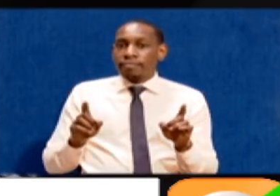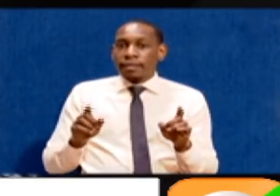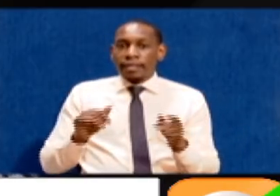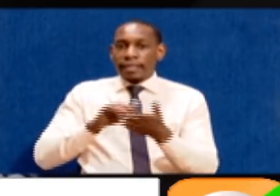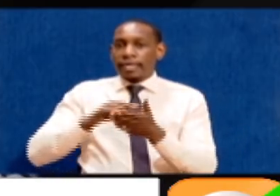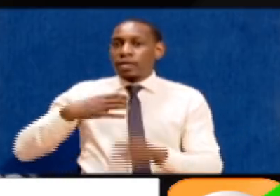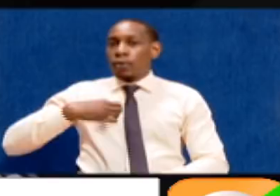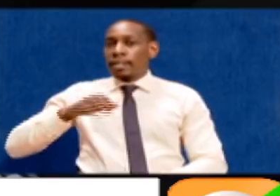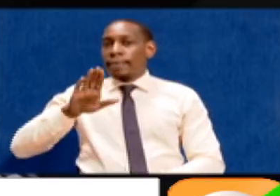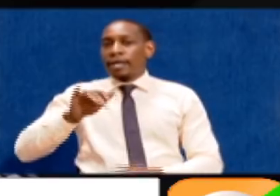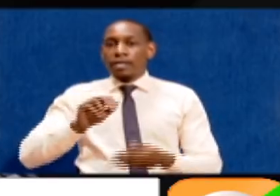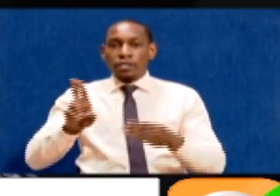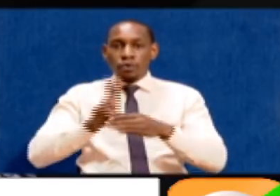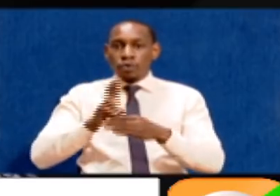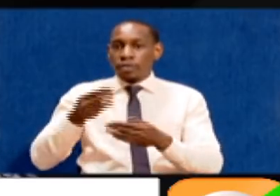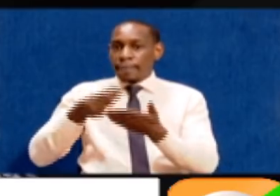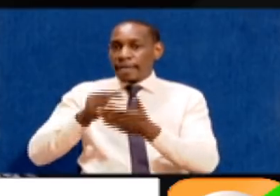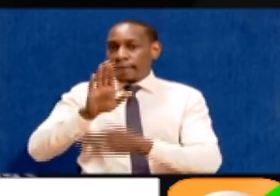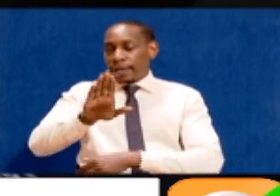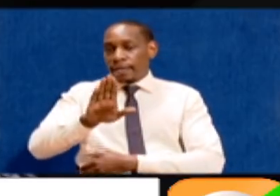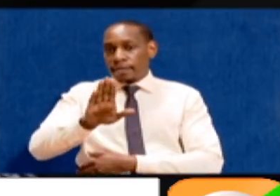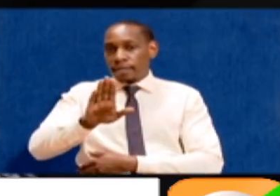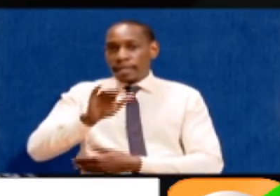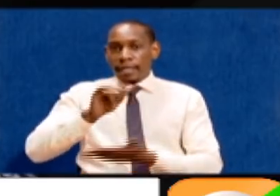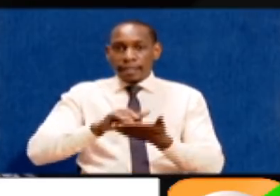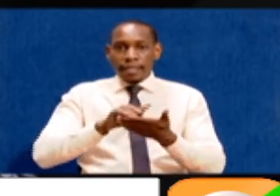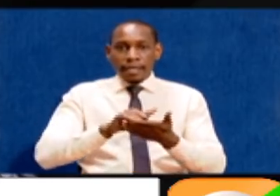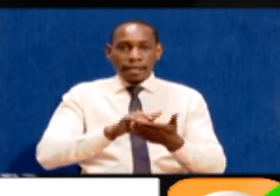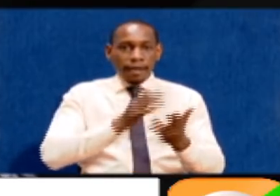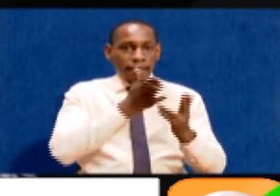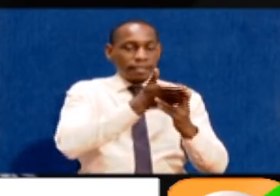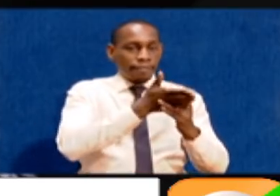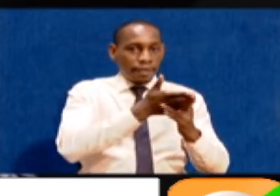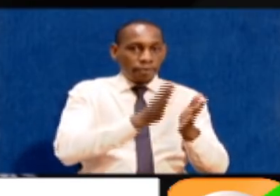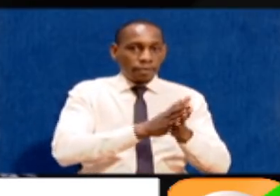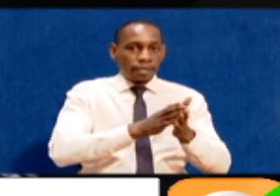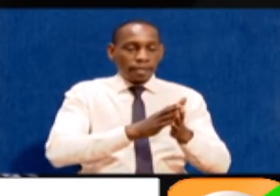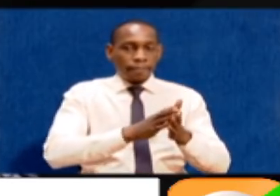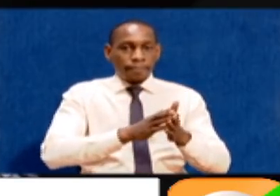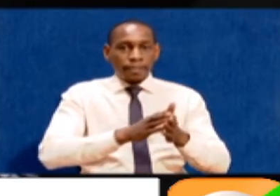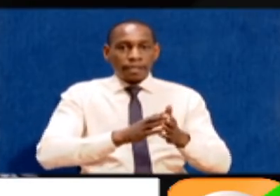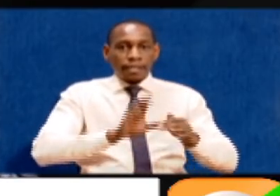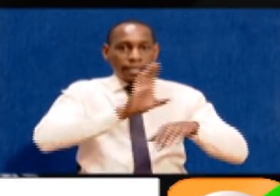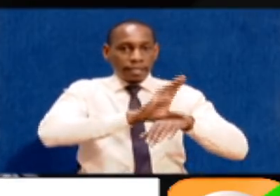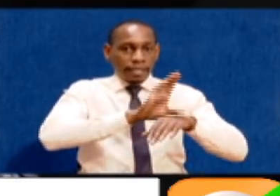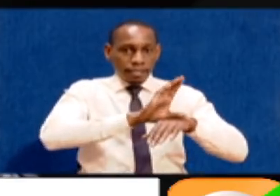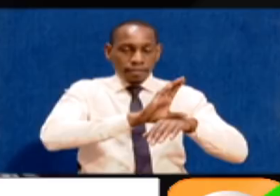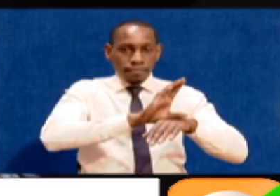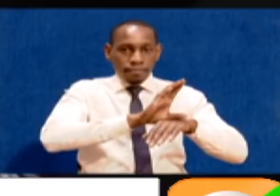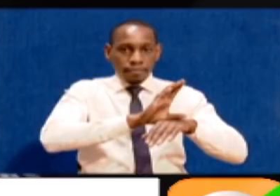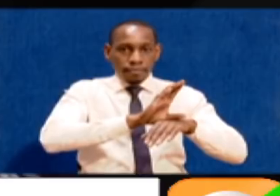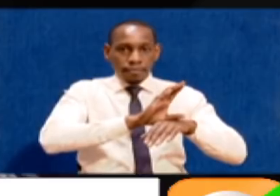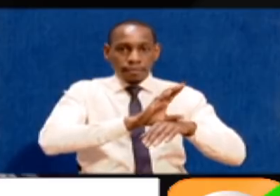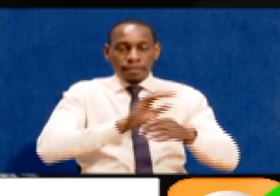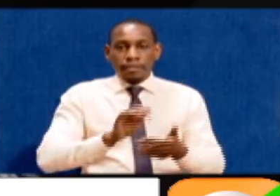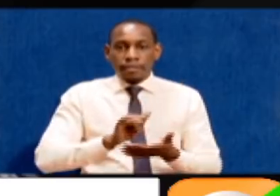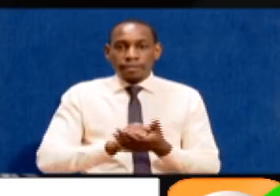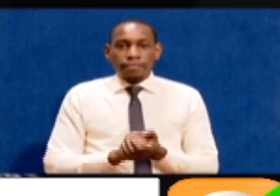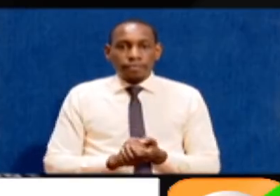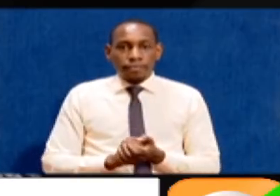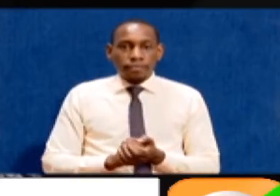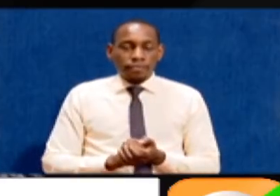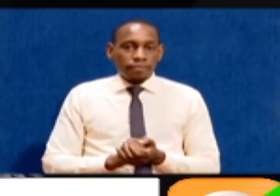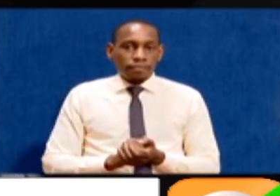have money, don't use that money to disrupt the house of God, to defile the house of God. That's all we are